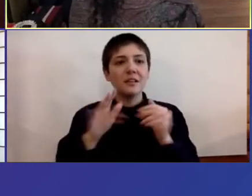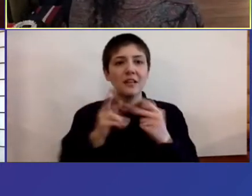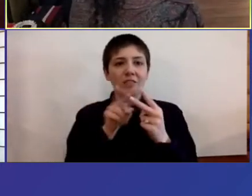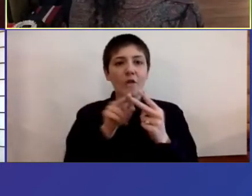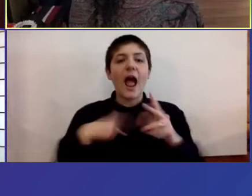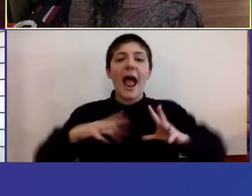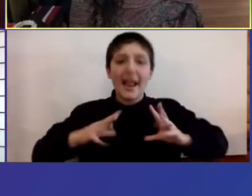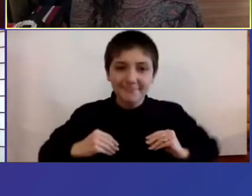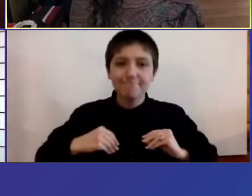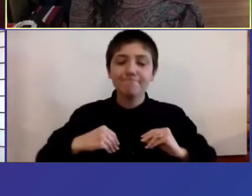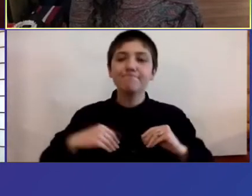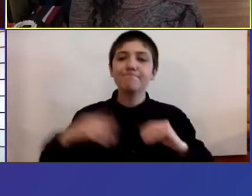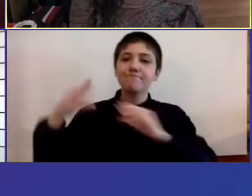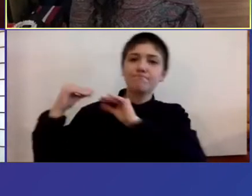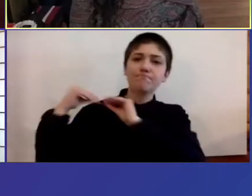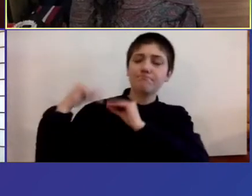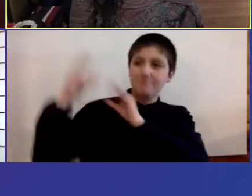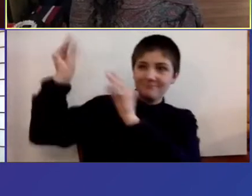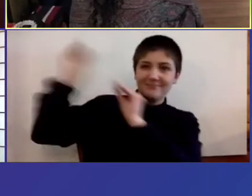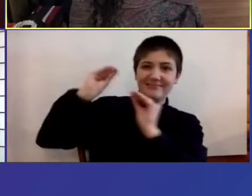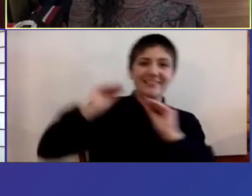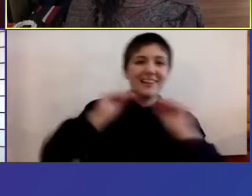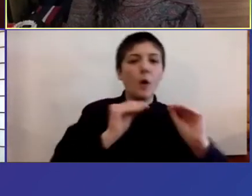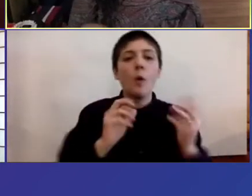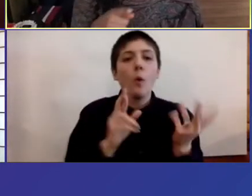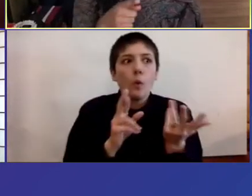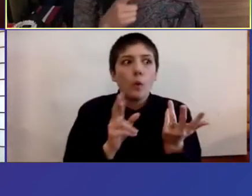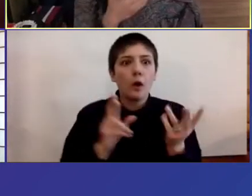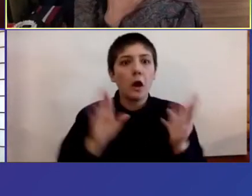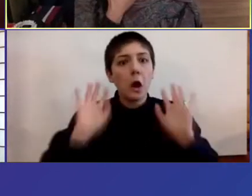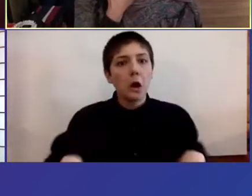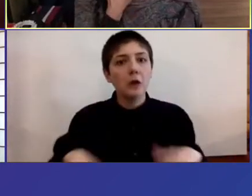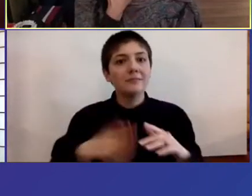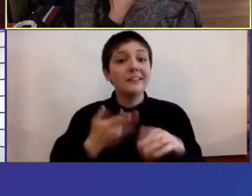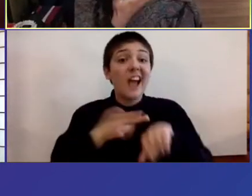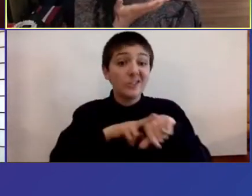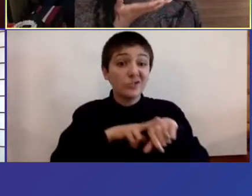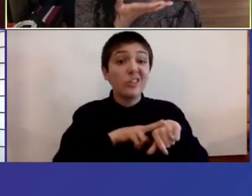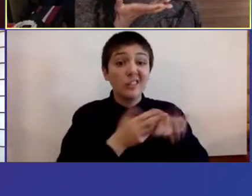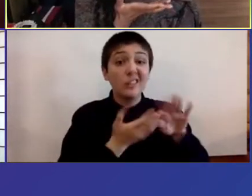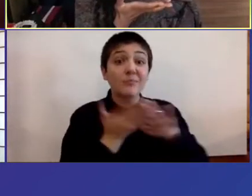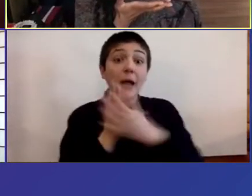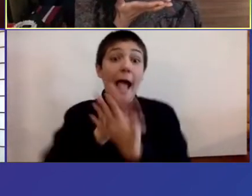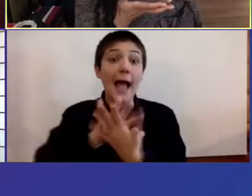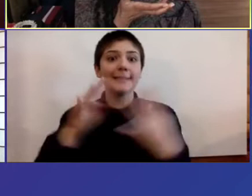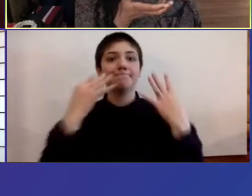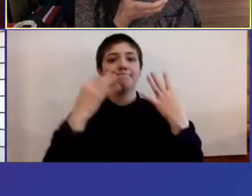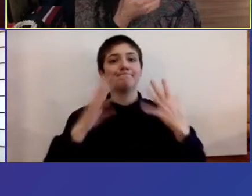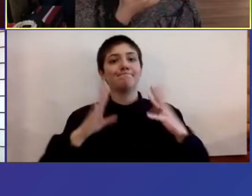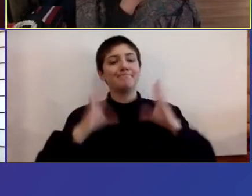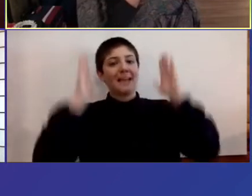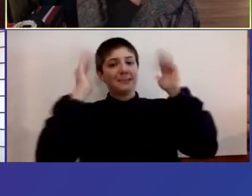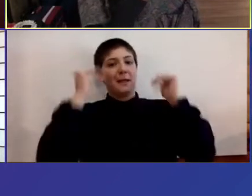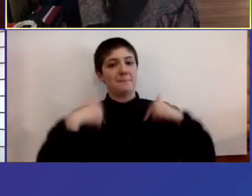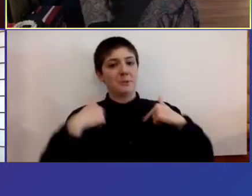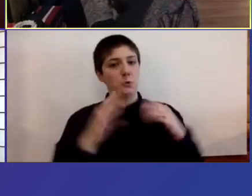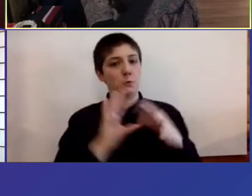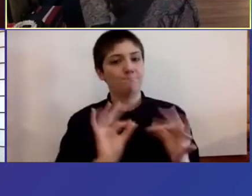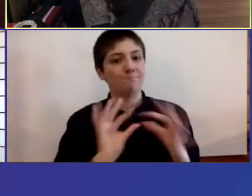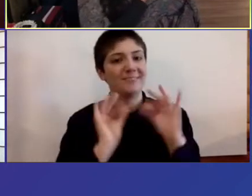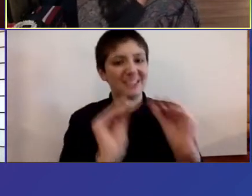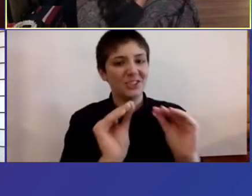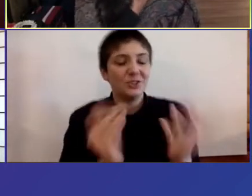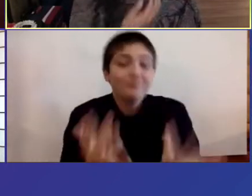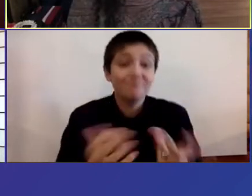not. But that's kind of what I wanted to say. And I think, Darian, you were bringing up this idea of self-exploration. And